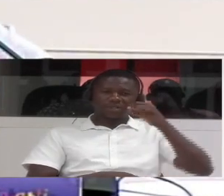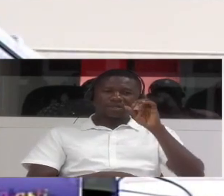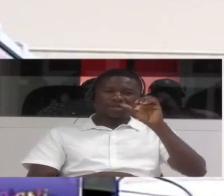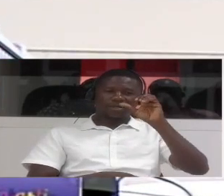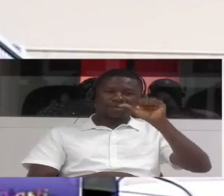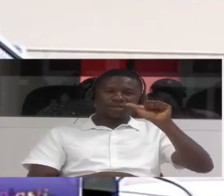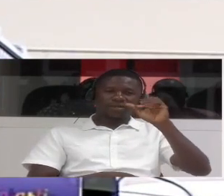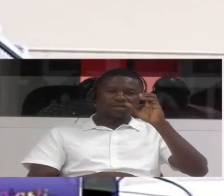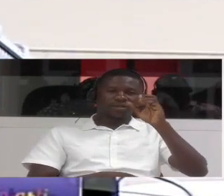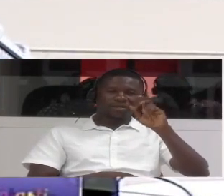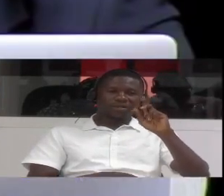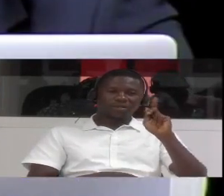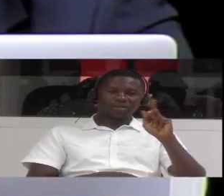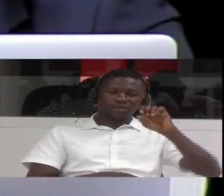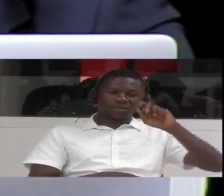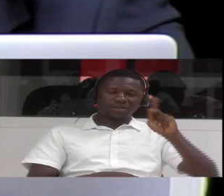you, Sagar.